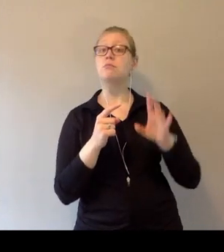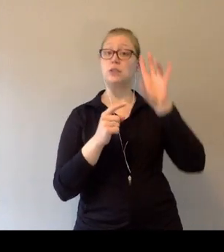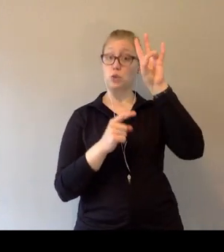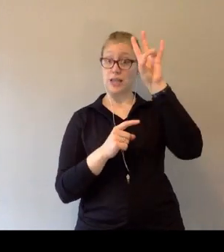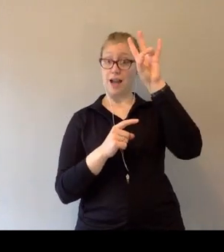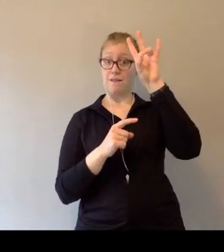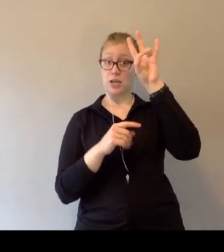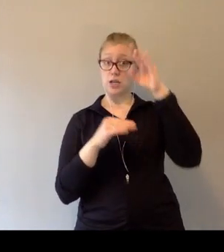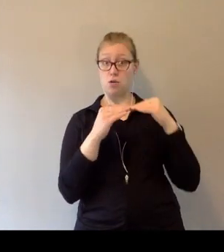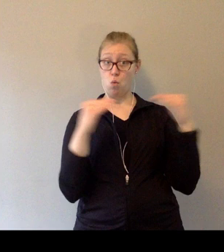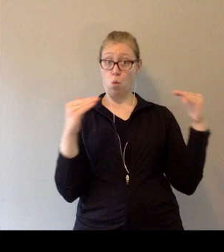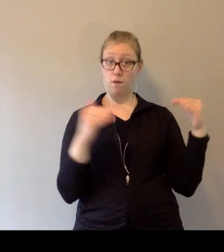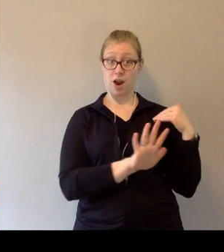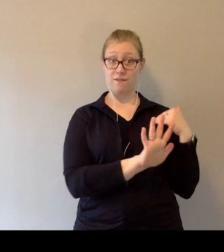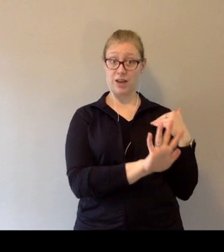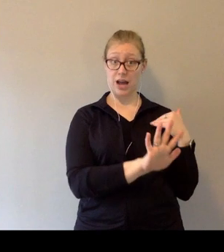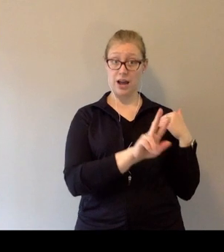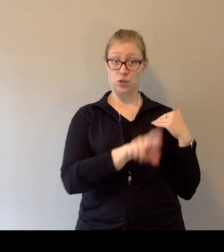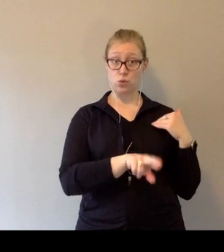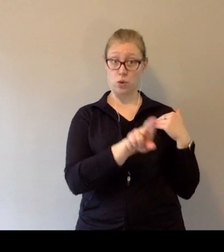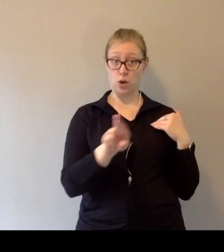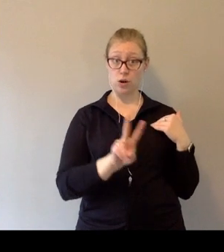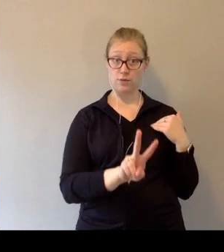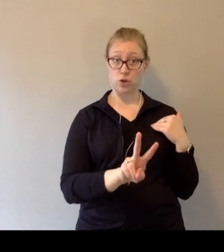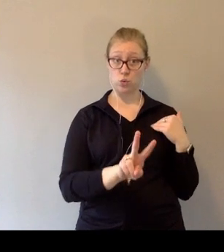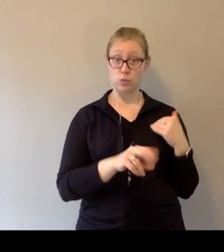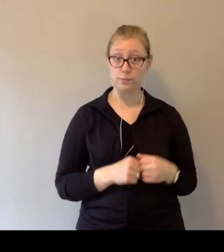Okay. The cosine of theta